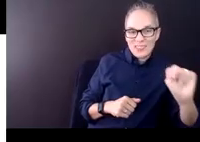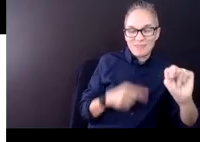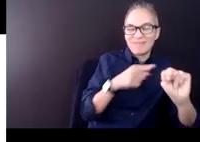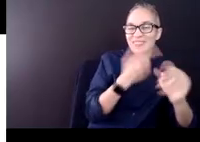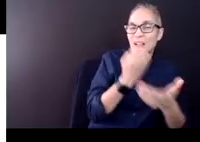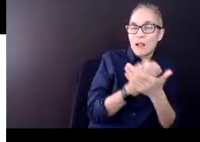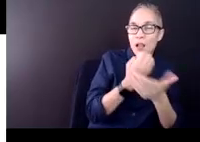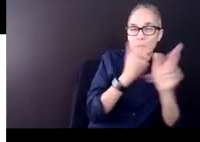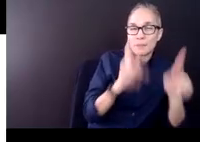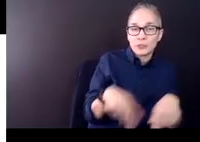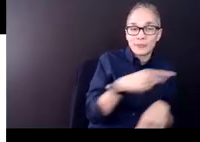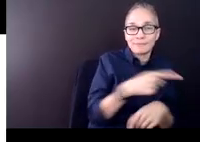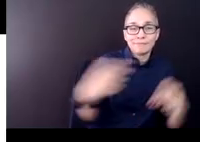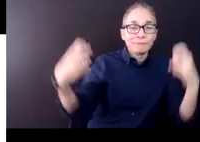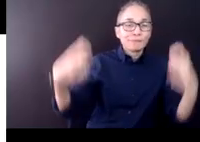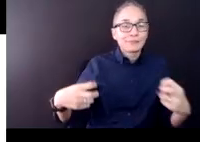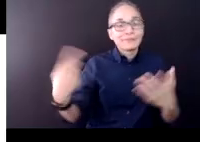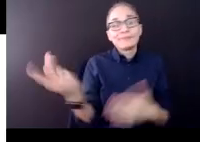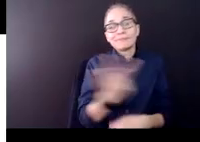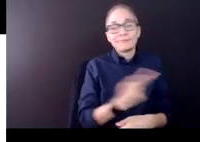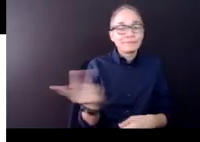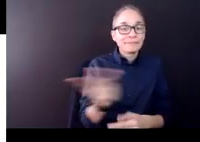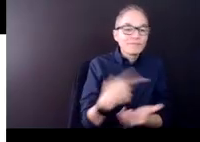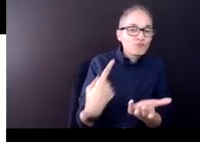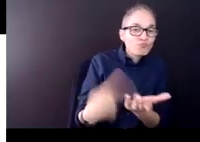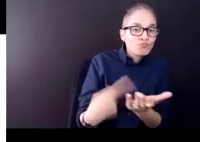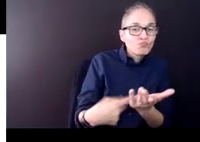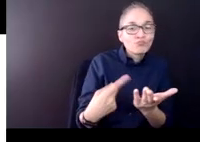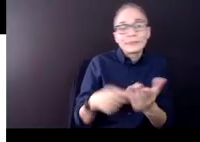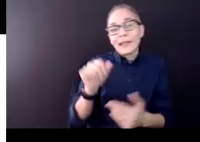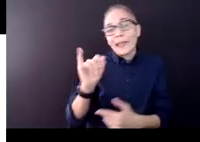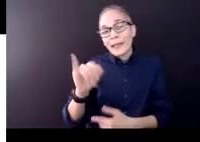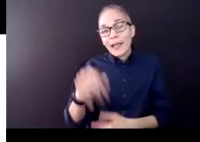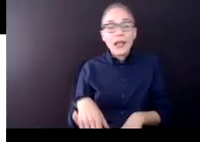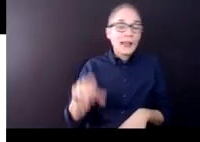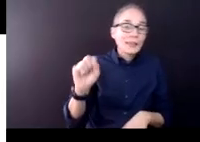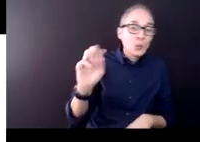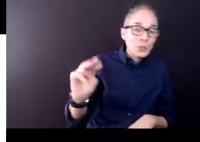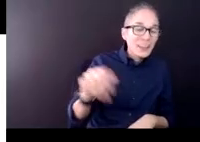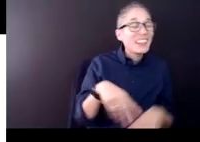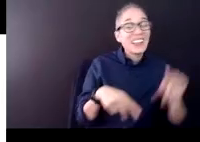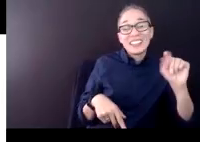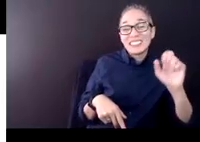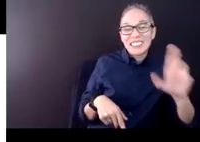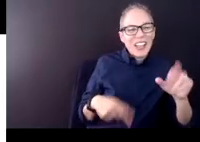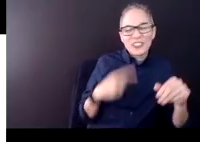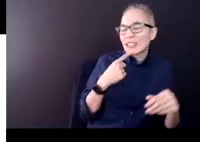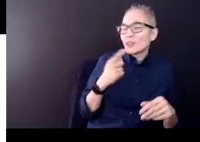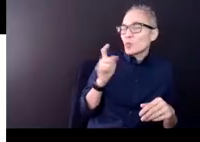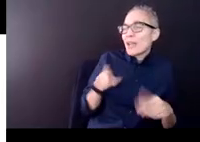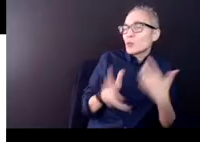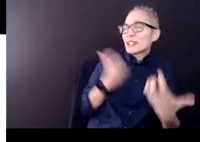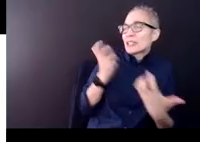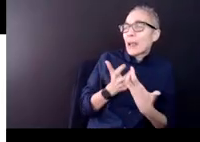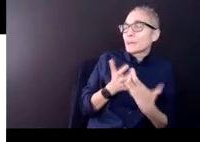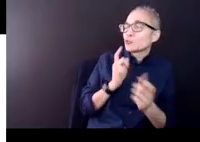economist, and they were talking about AI and social media. And Tyler Cohen, he said, "Well, we'll just adapt. I mean, yeah, it's we're